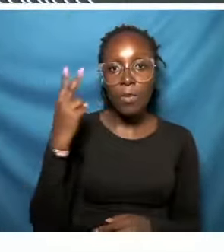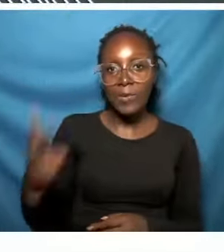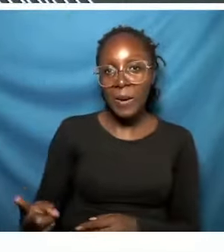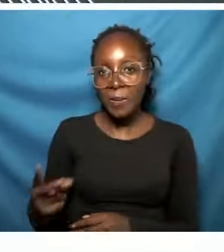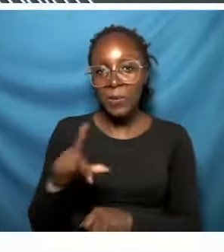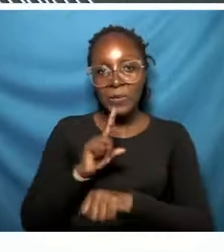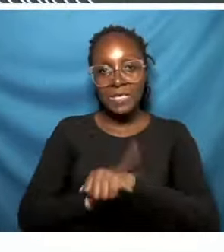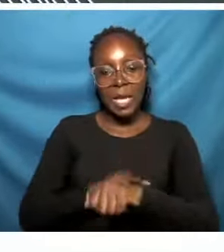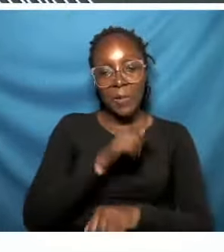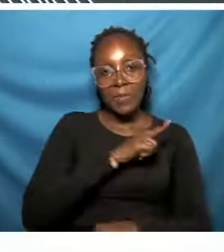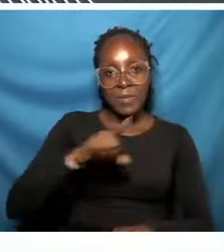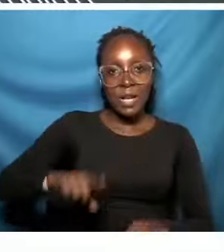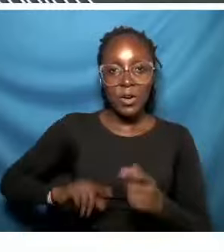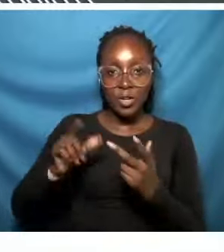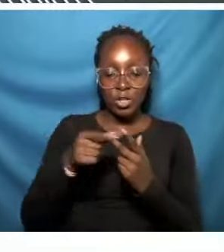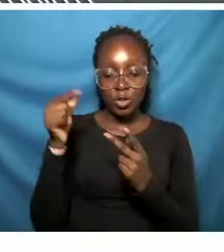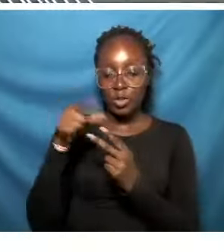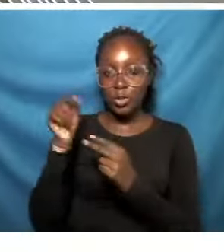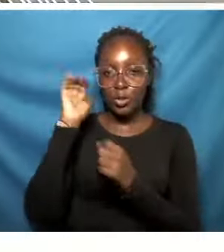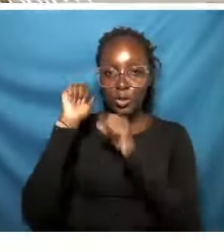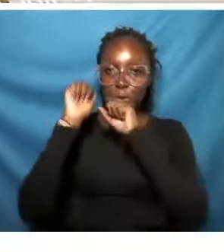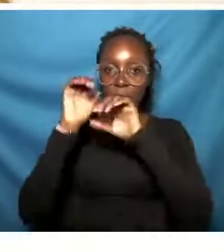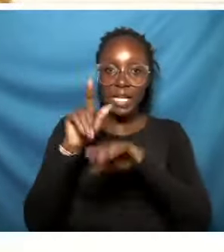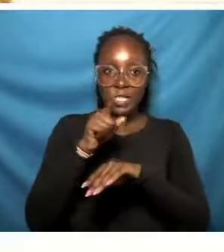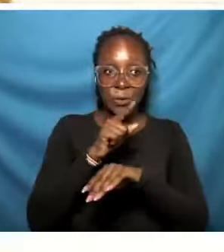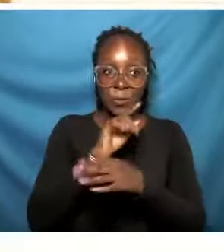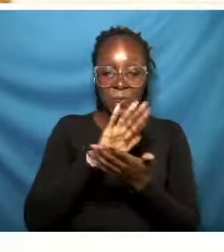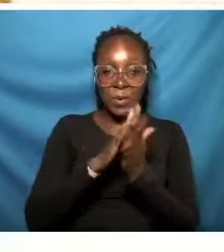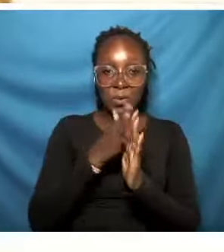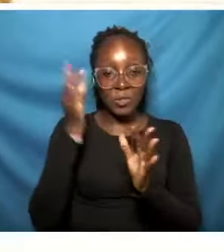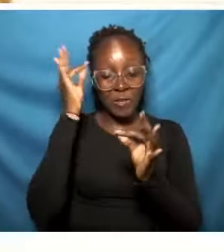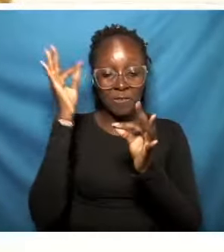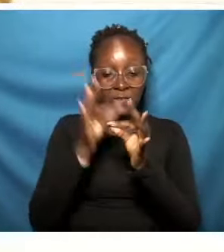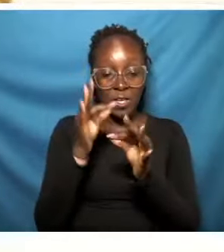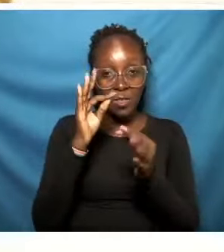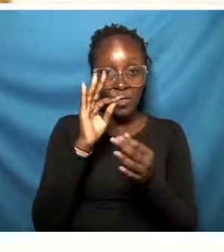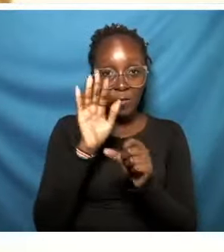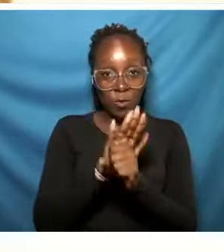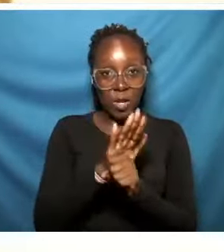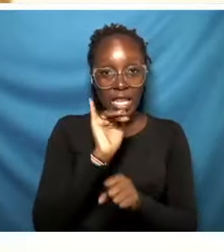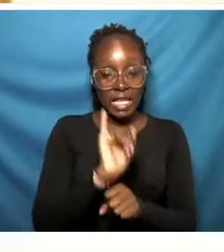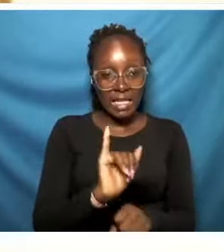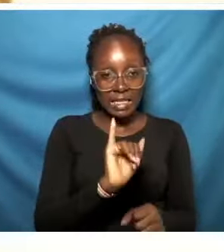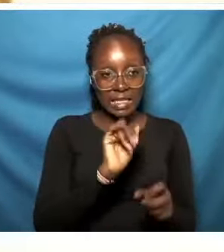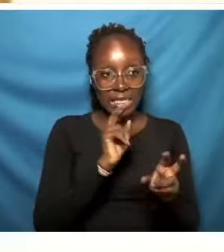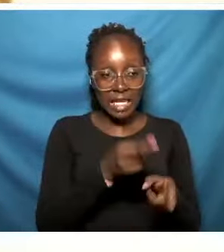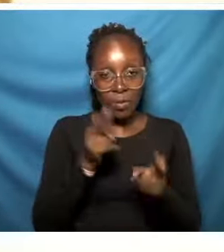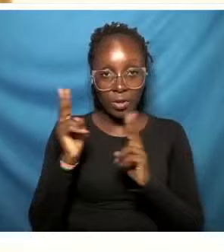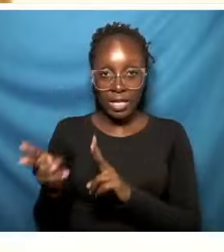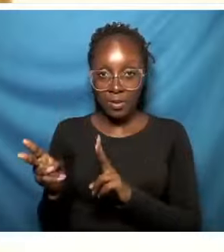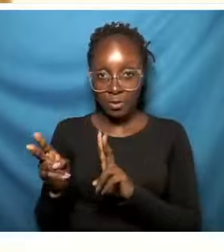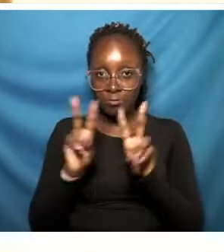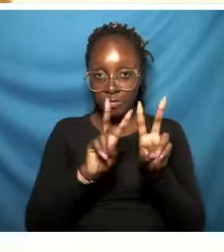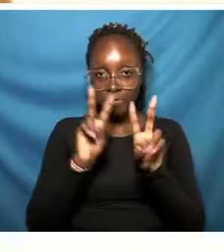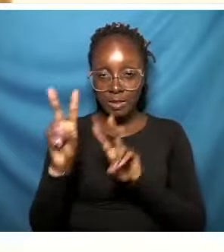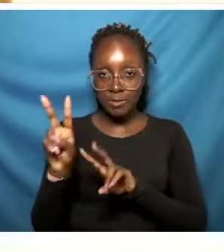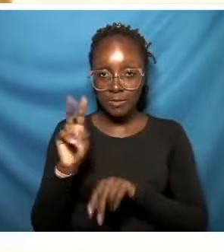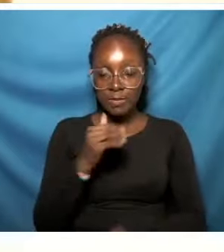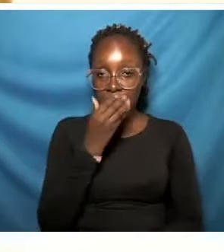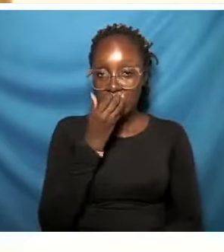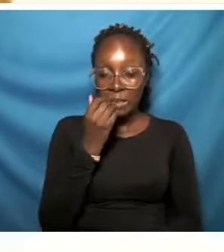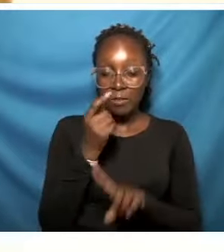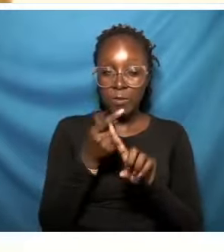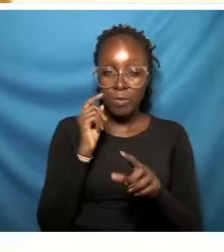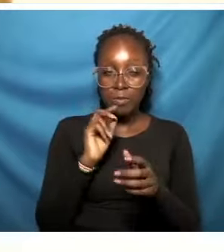the Lord chooses to bless you because of your faithfulness, he will bless you dabo dabo. So that's number one. Number two, from verse 13, C to verse